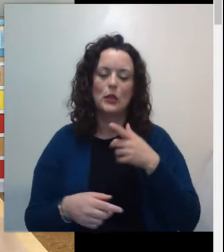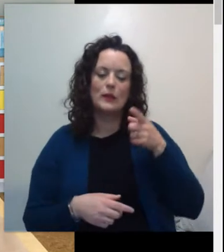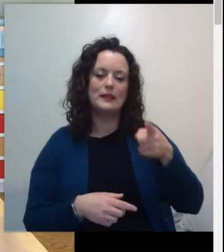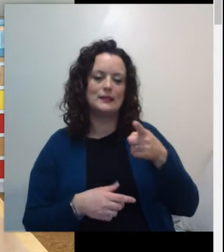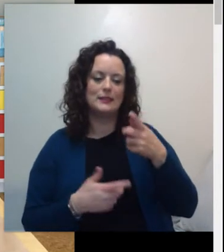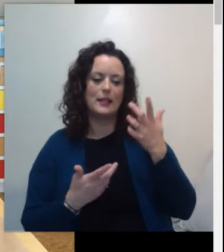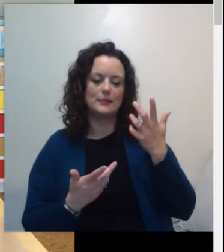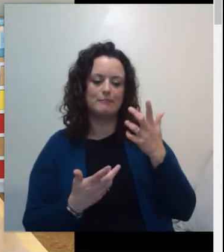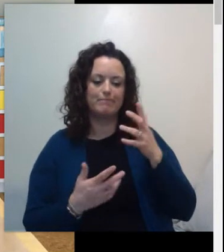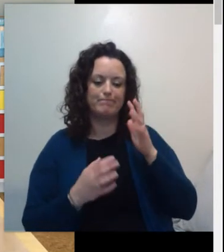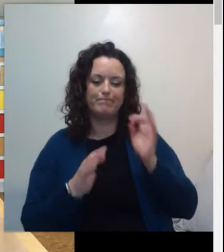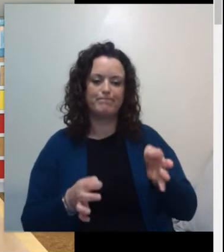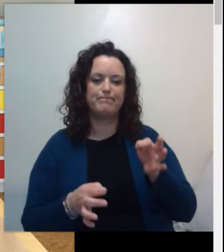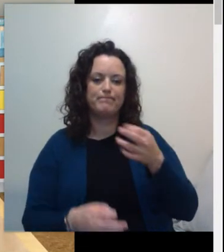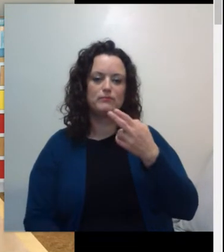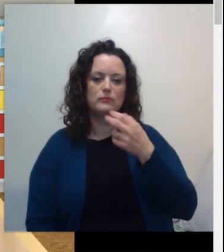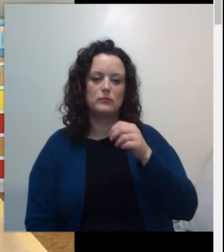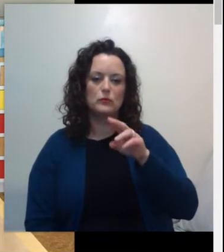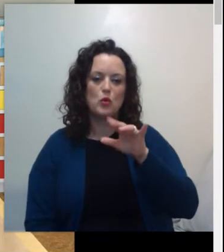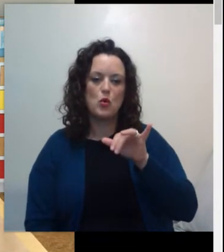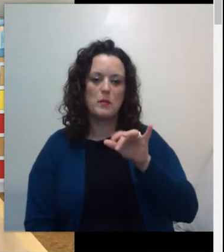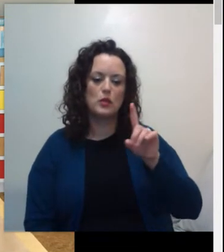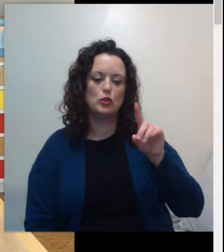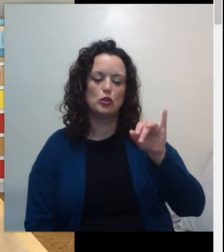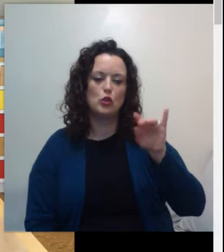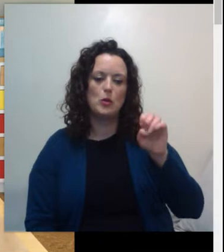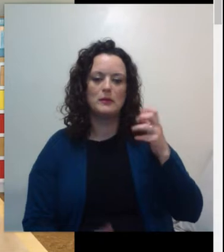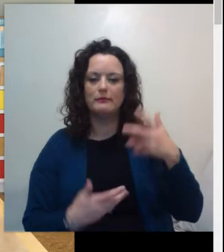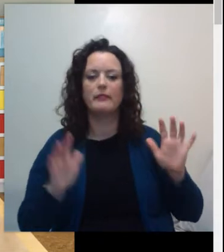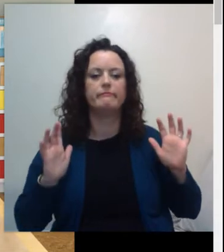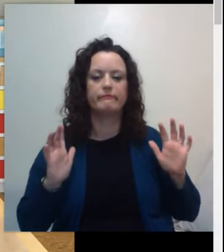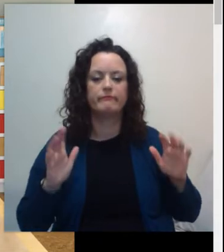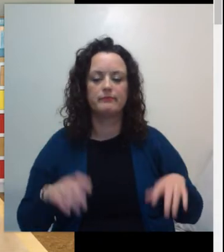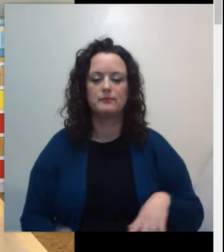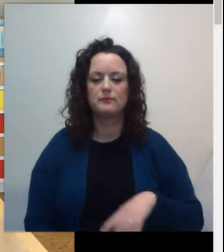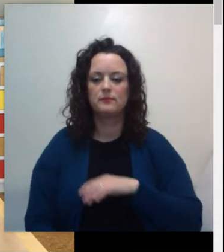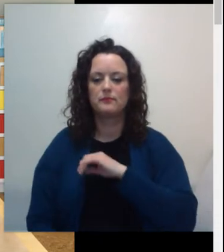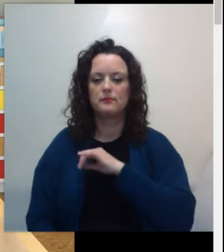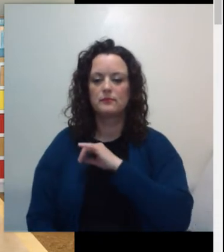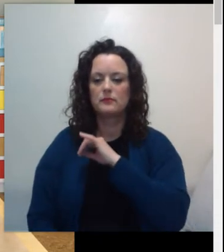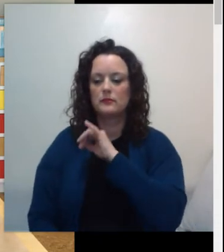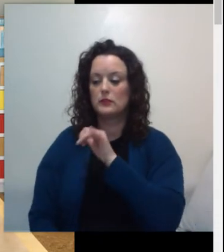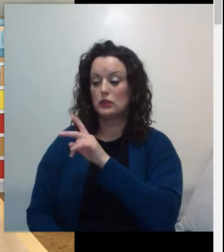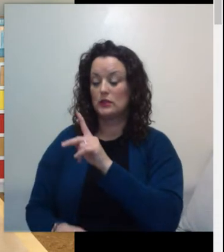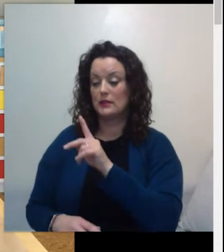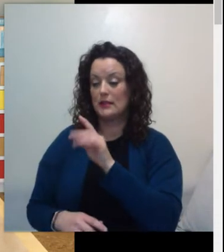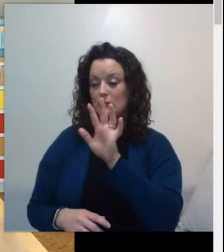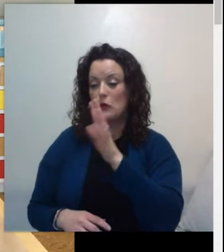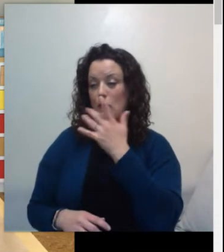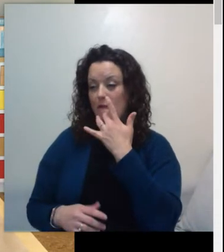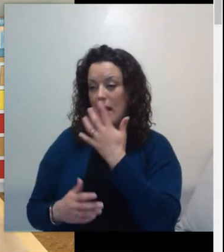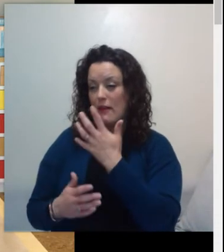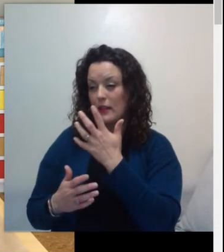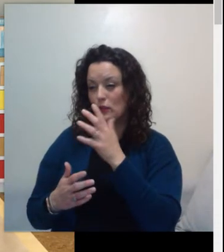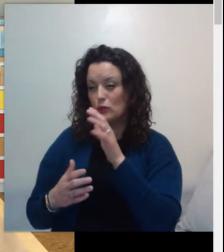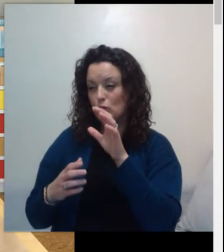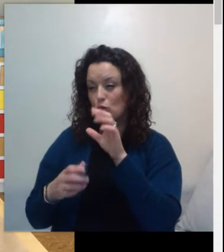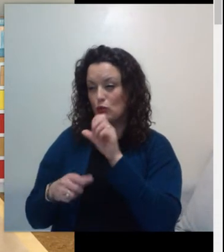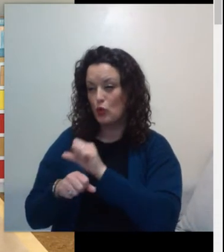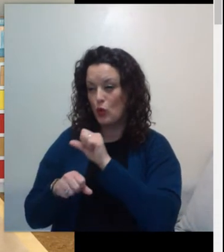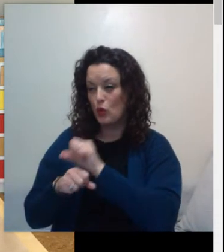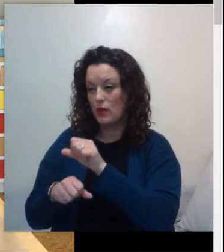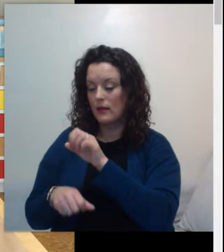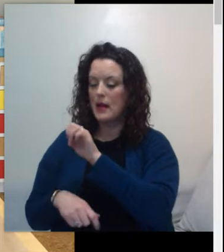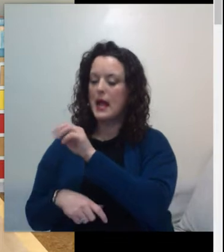All right. Emma and Jack, what was your favorite thing you worked on for Sesame Street? Well, for me, Emma and